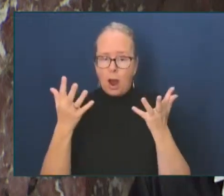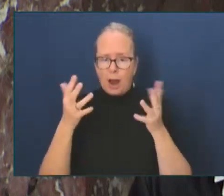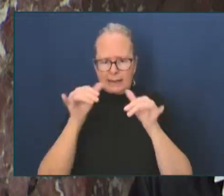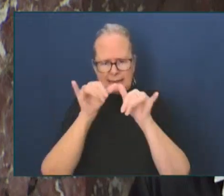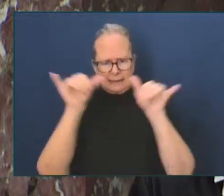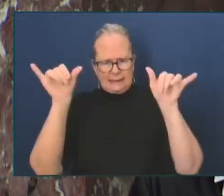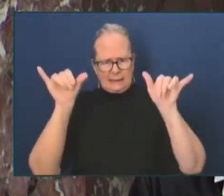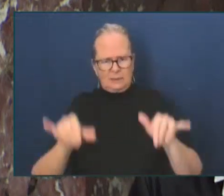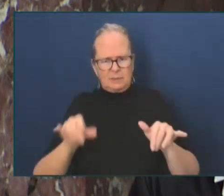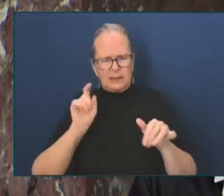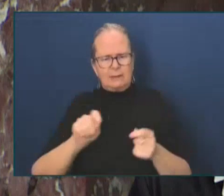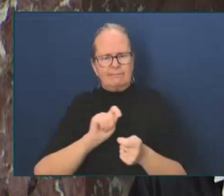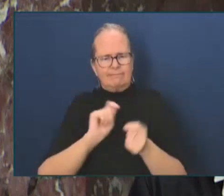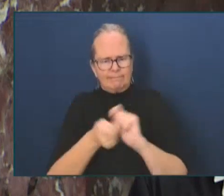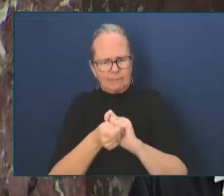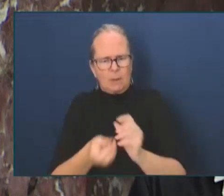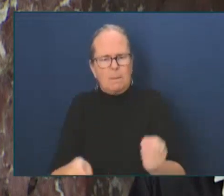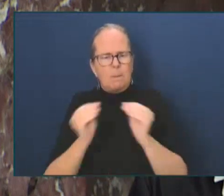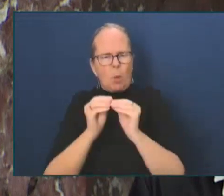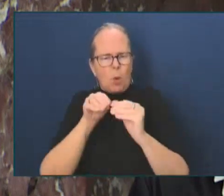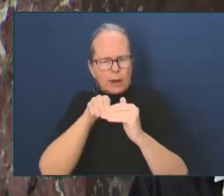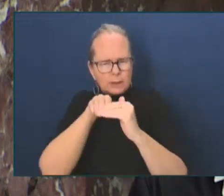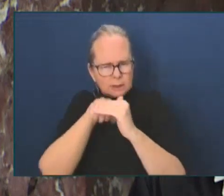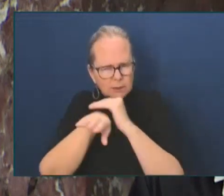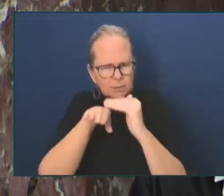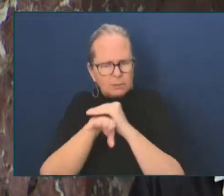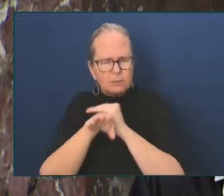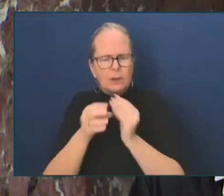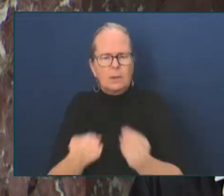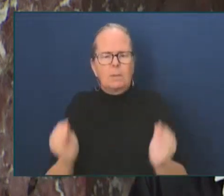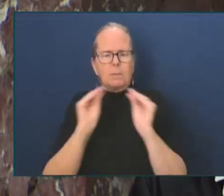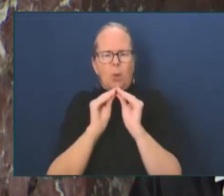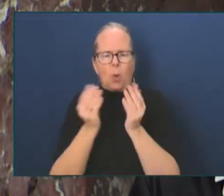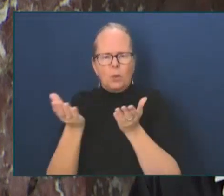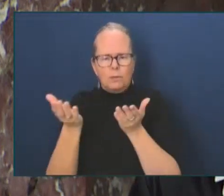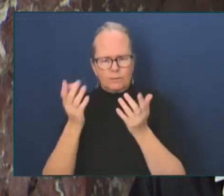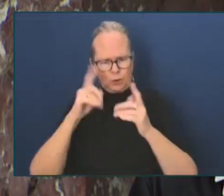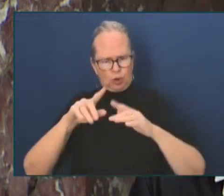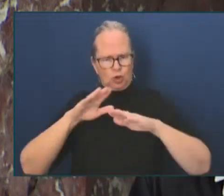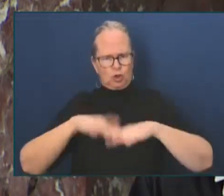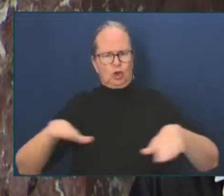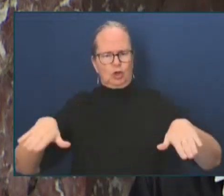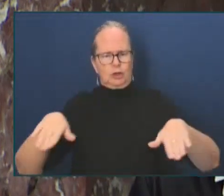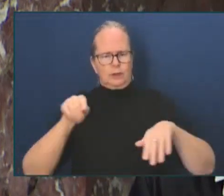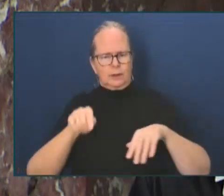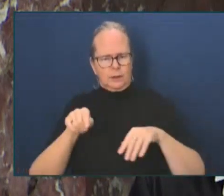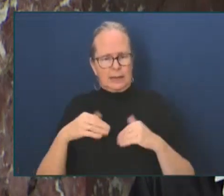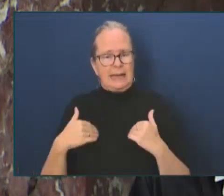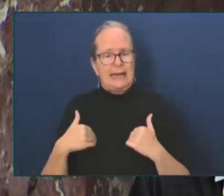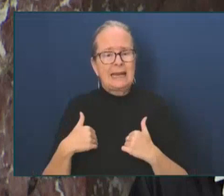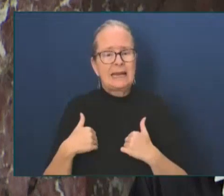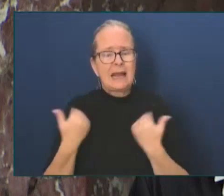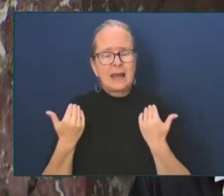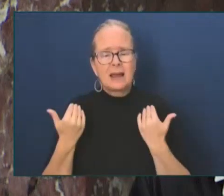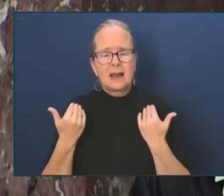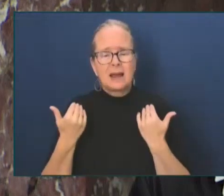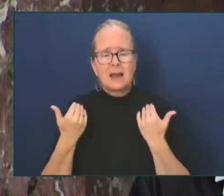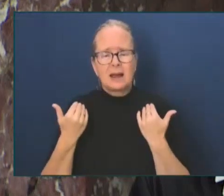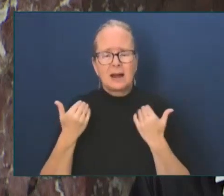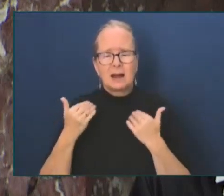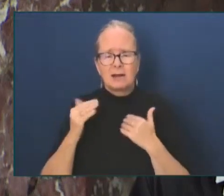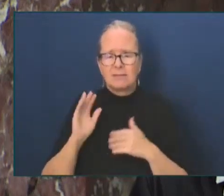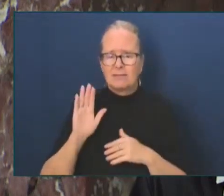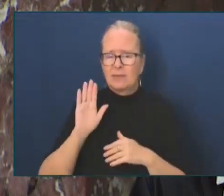children and, crucially, earlier in their development, so that more children and youth across our province will thrive.